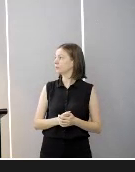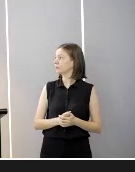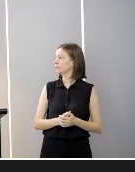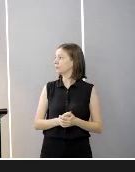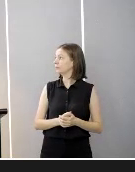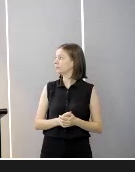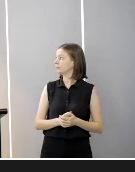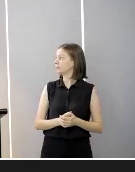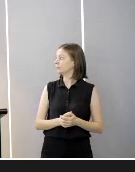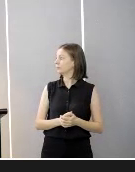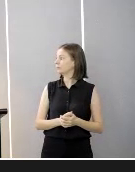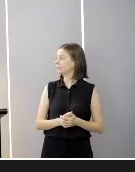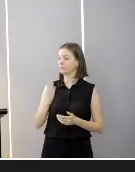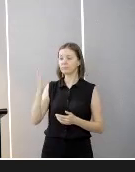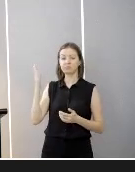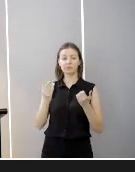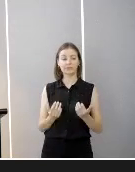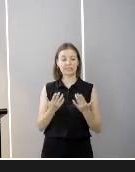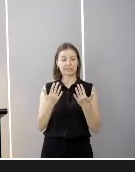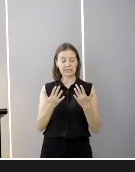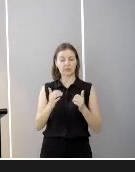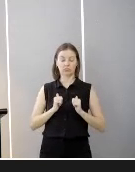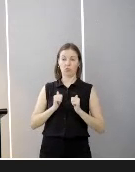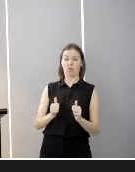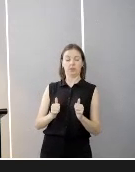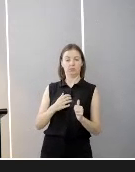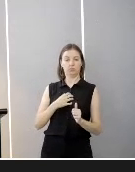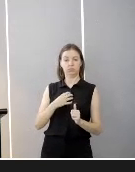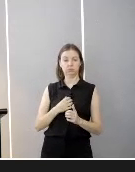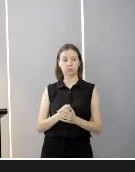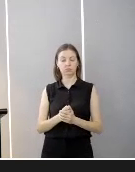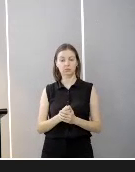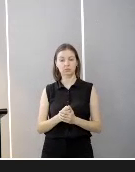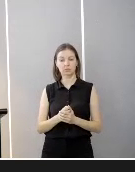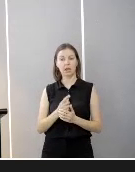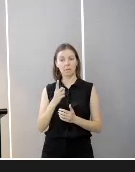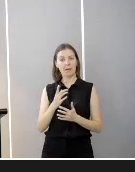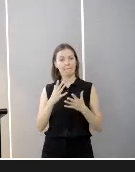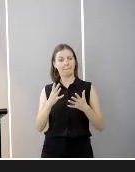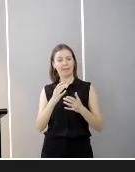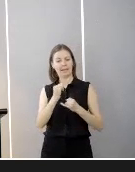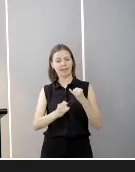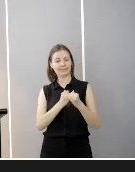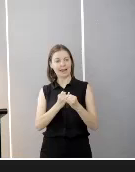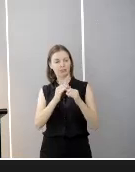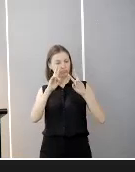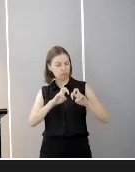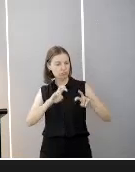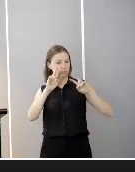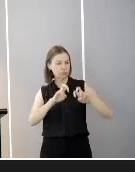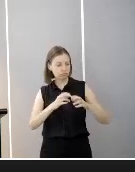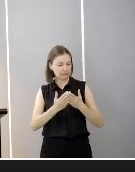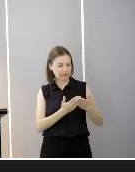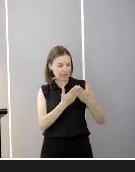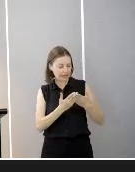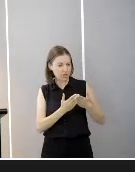So these figures still kind of shock me, but we now know from a number of very large international studies that a